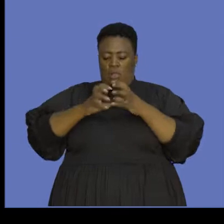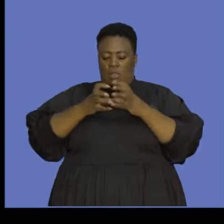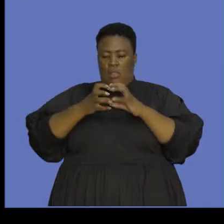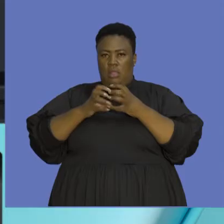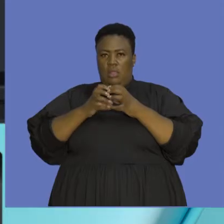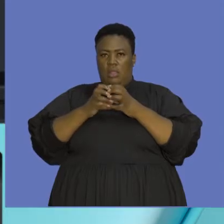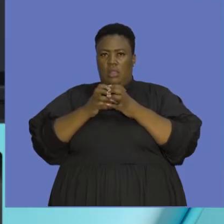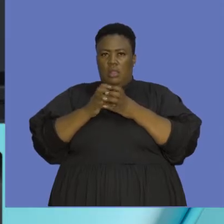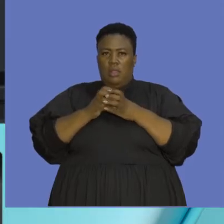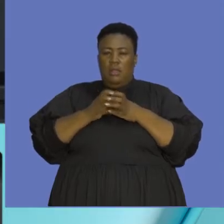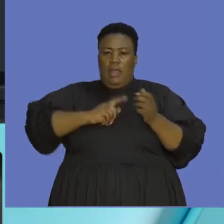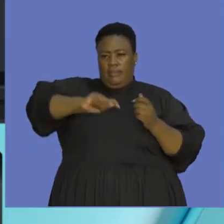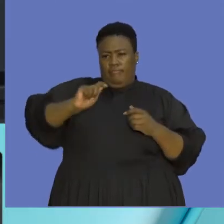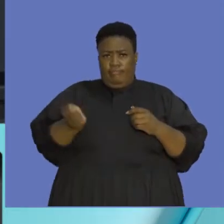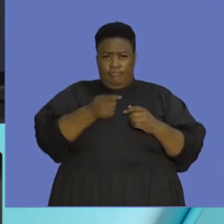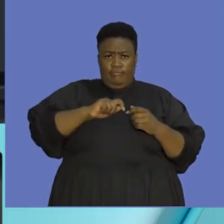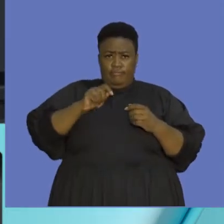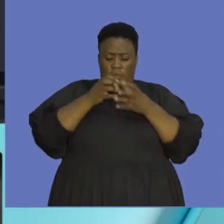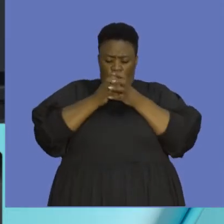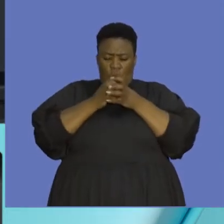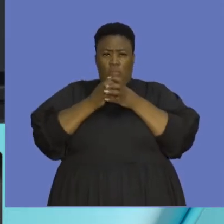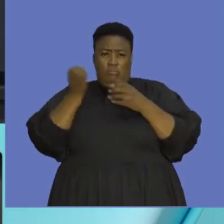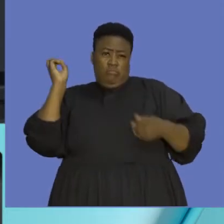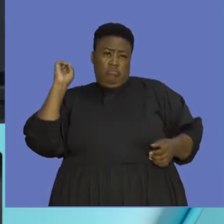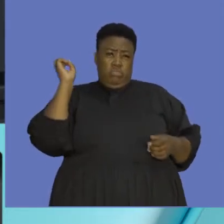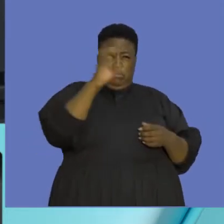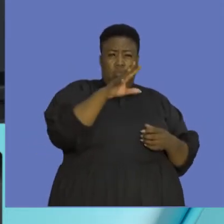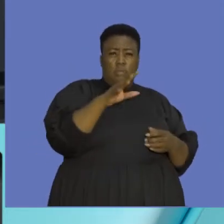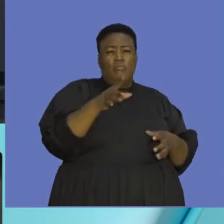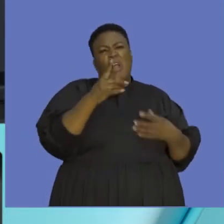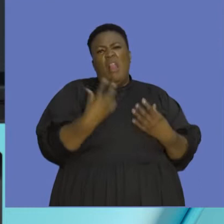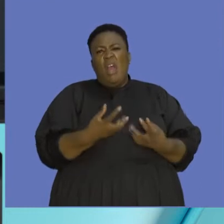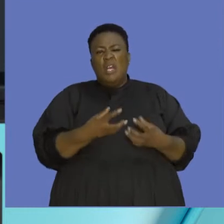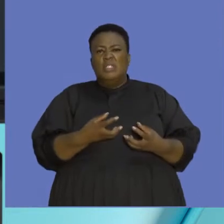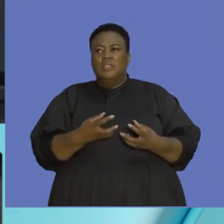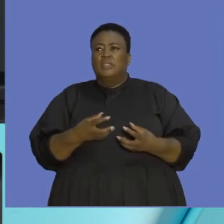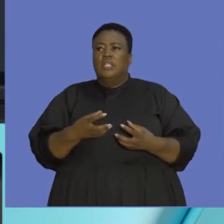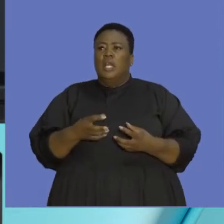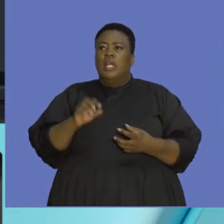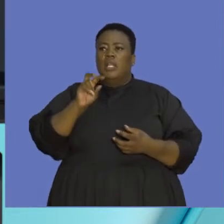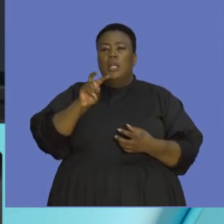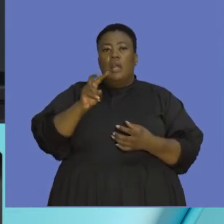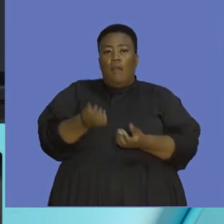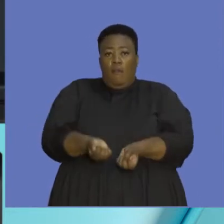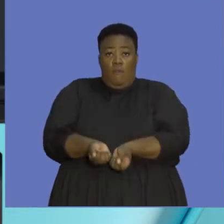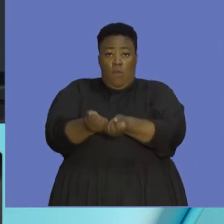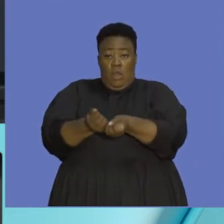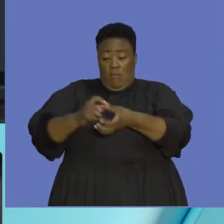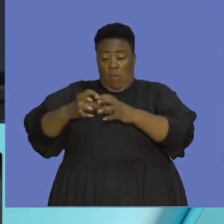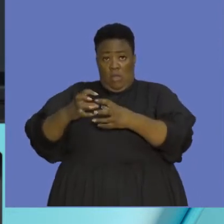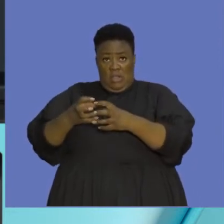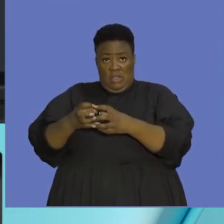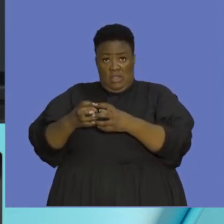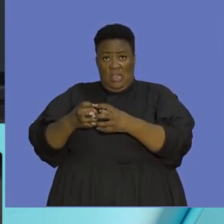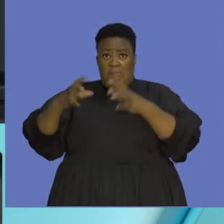ball? Tennis balls are small, okay, they're light. Bowling balls are big and heavy. But why